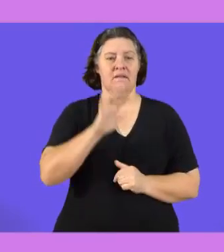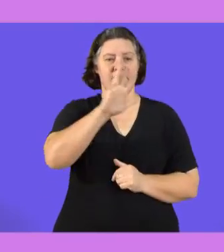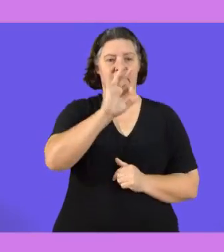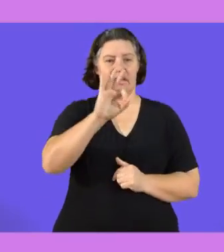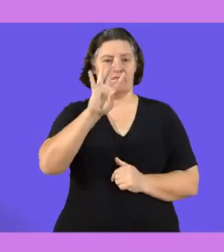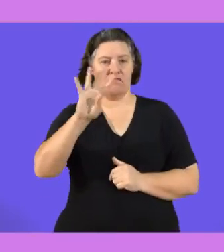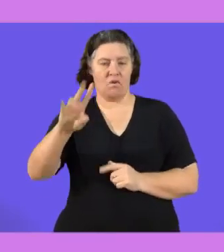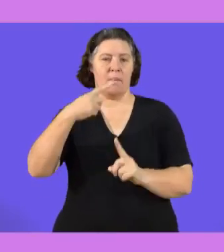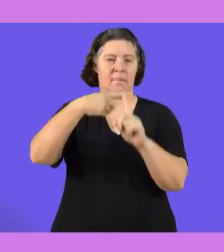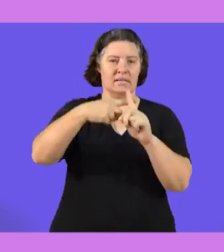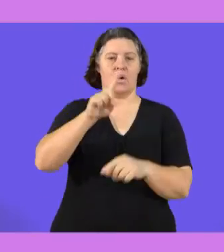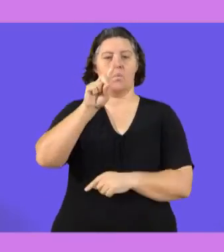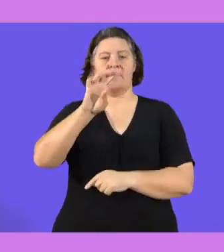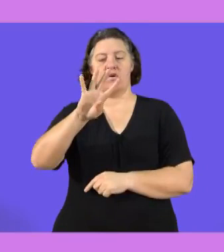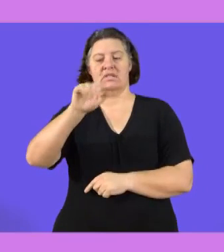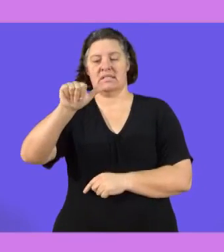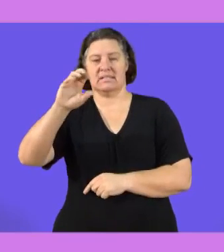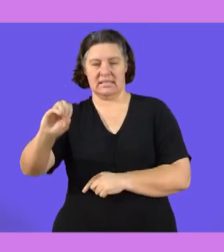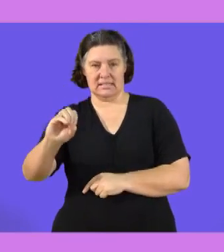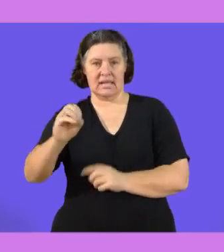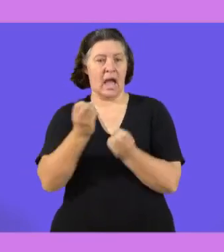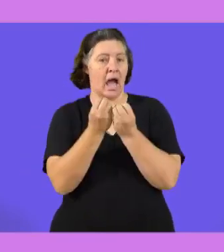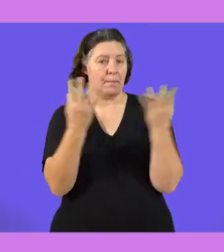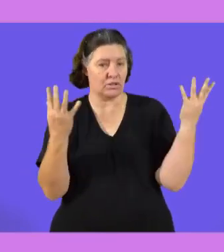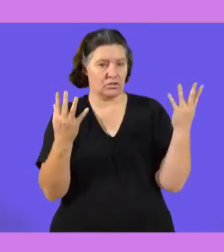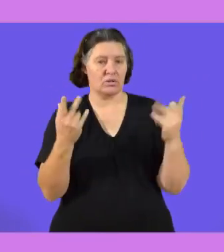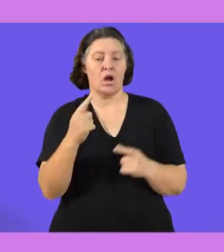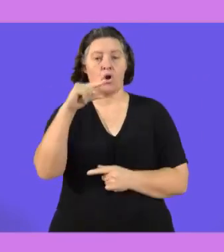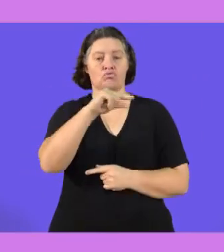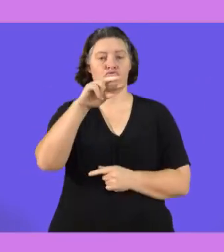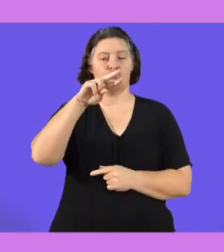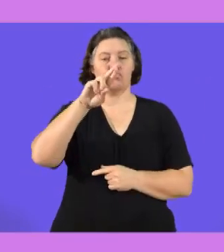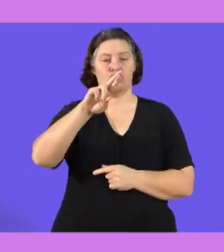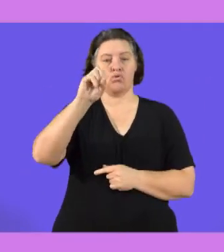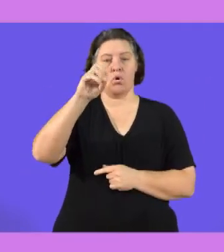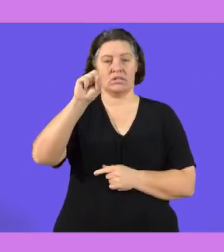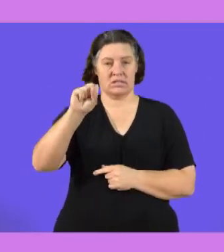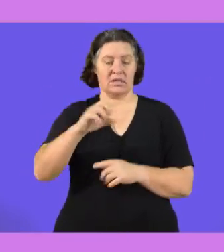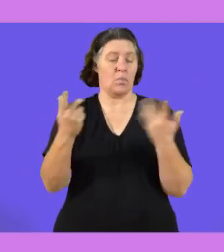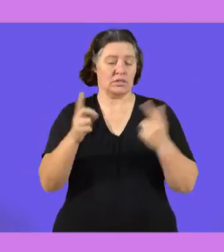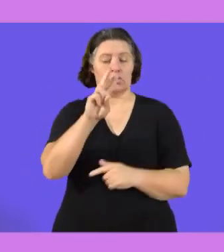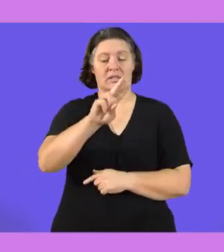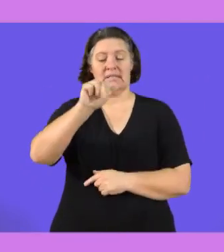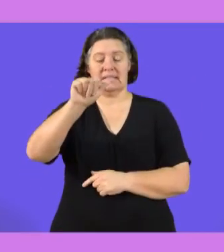1,460 Rand equals. So therefore, his gross income equals